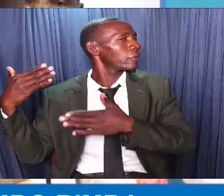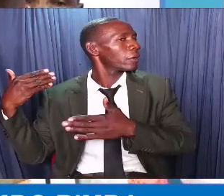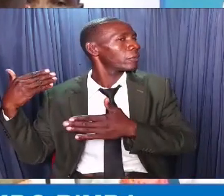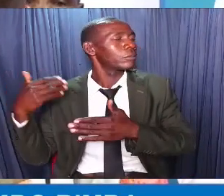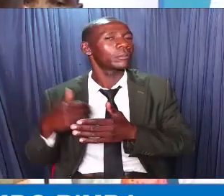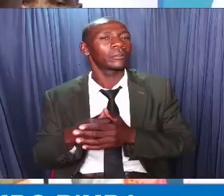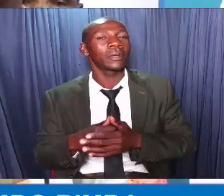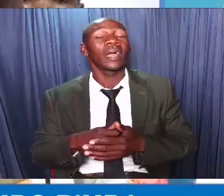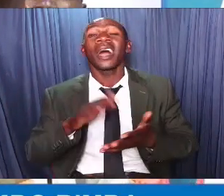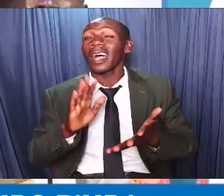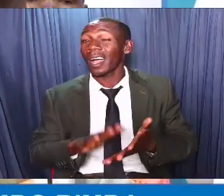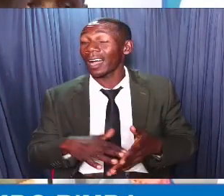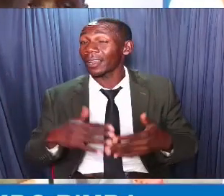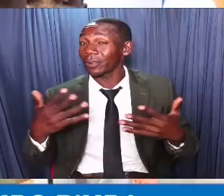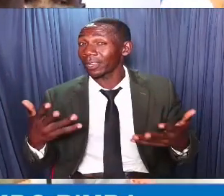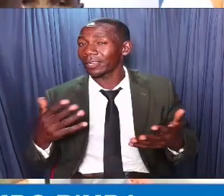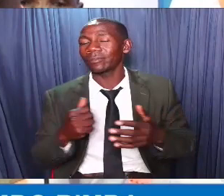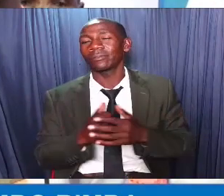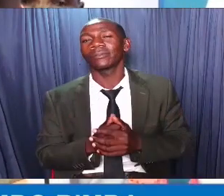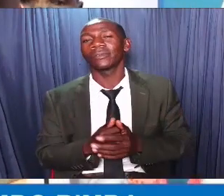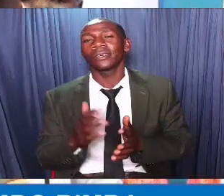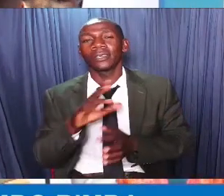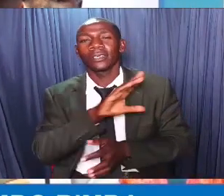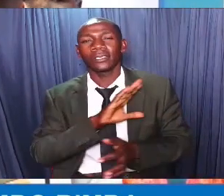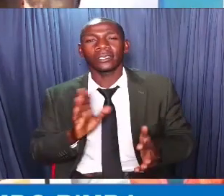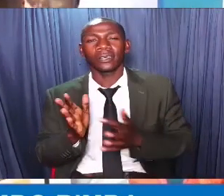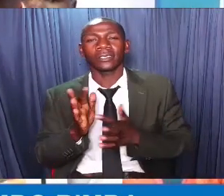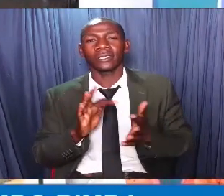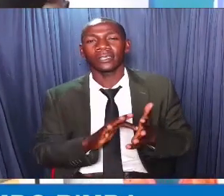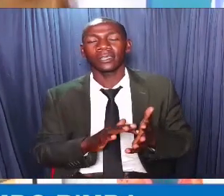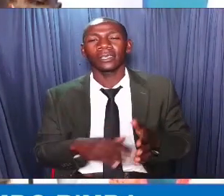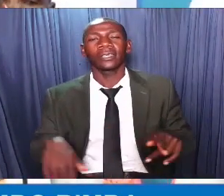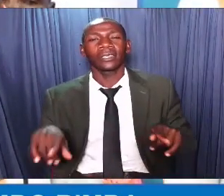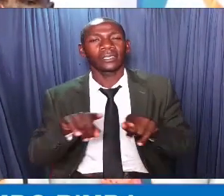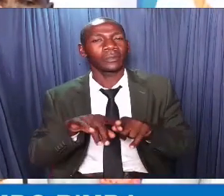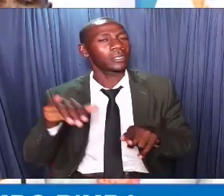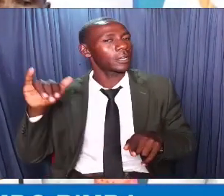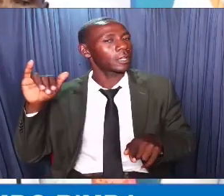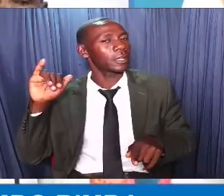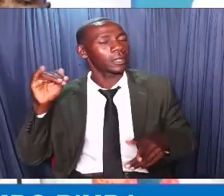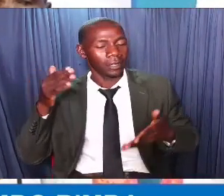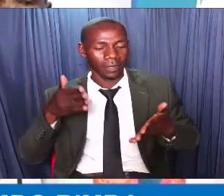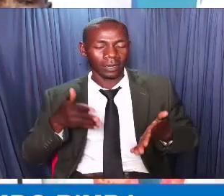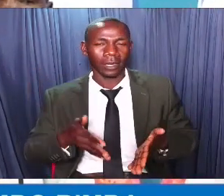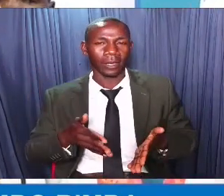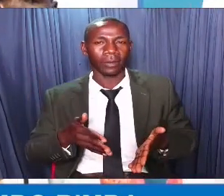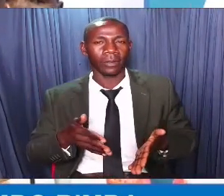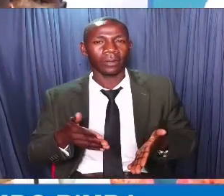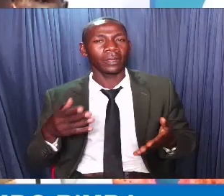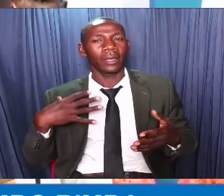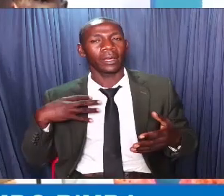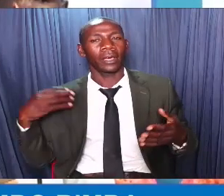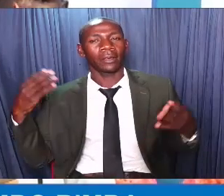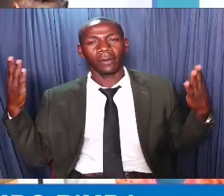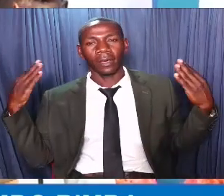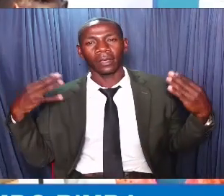long time. Hallelujah. Hallelujah. Yesu Kristo. Jesus Christ. Yeye yule jana. He's the same yesterday. Na leo. And today. Na